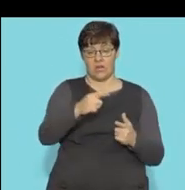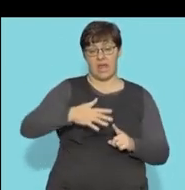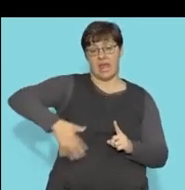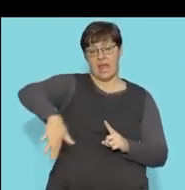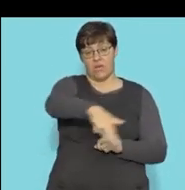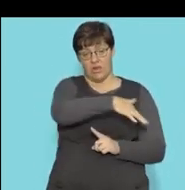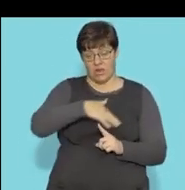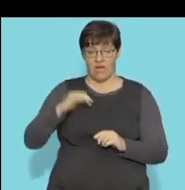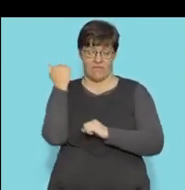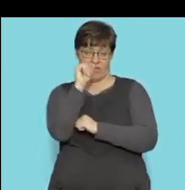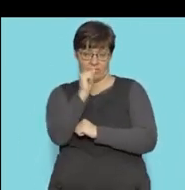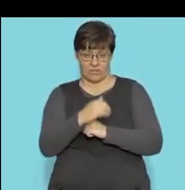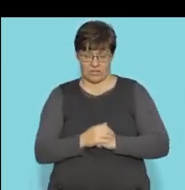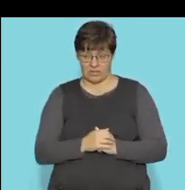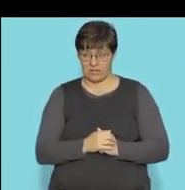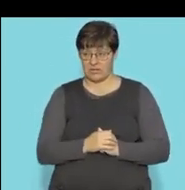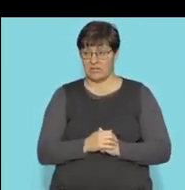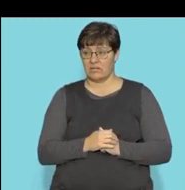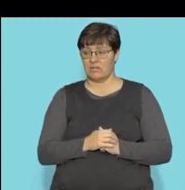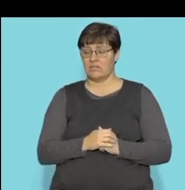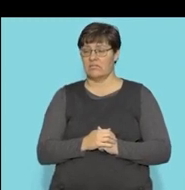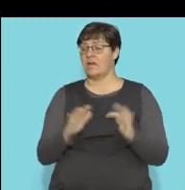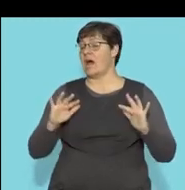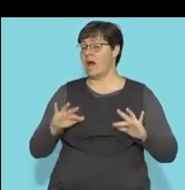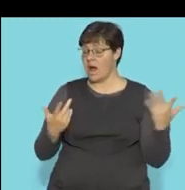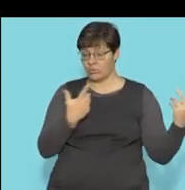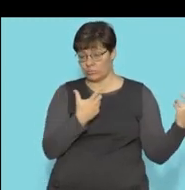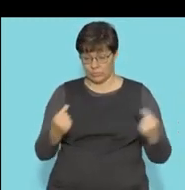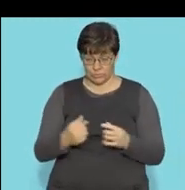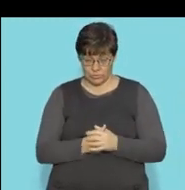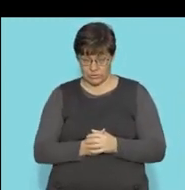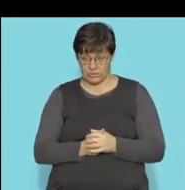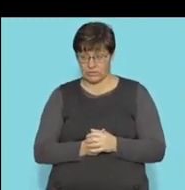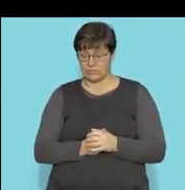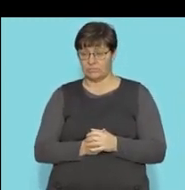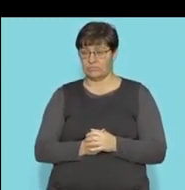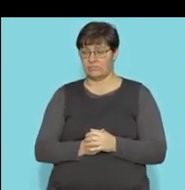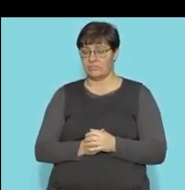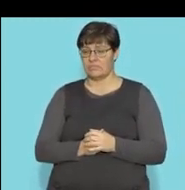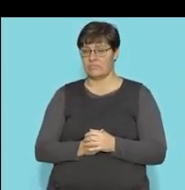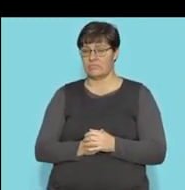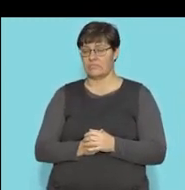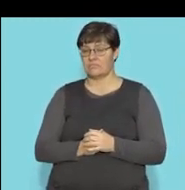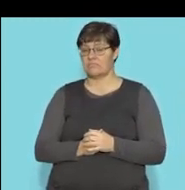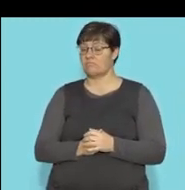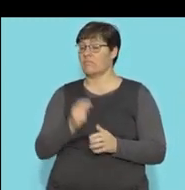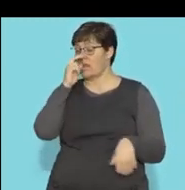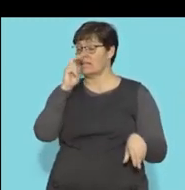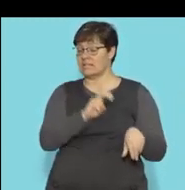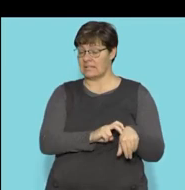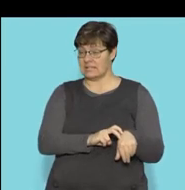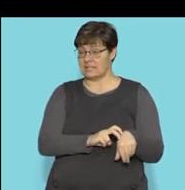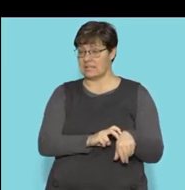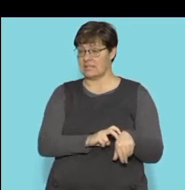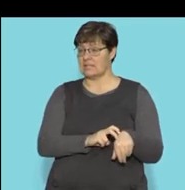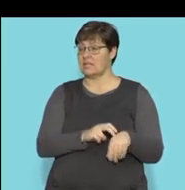area of the factory. So how I'm going to do that is I first need